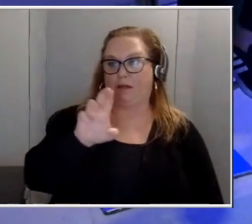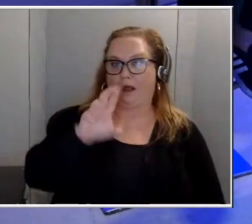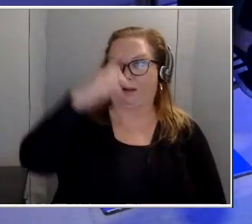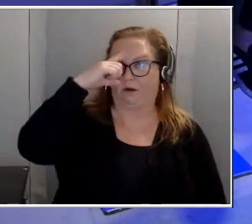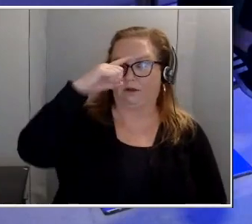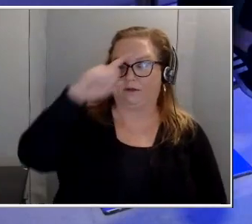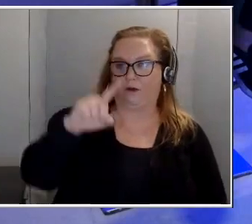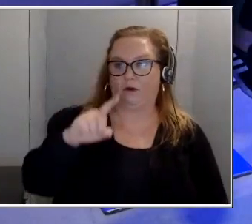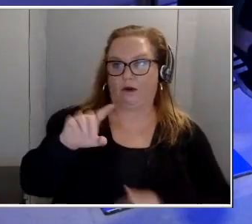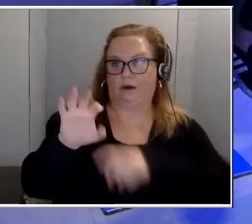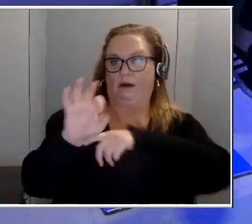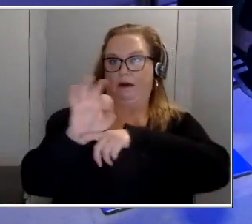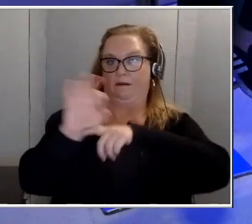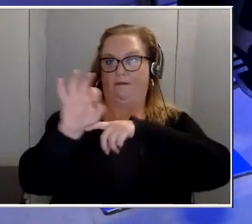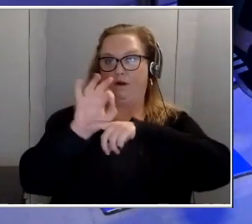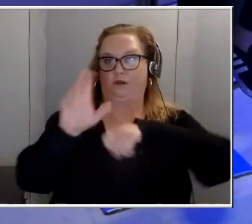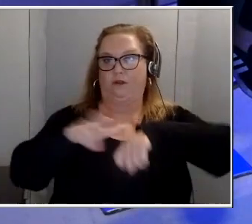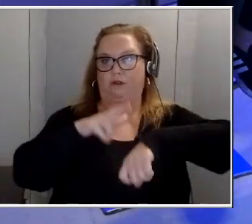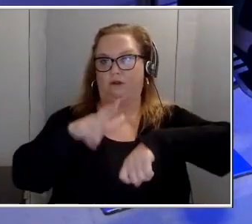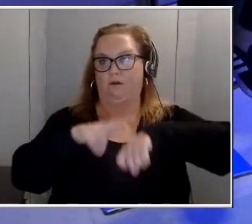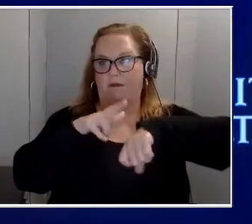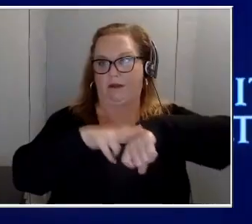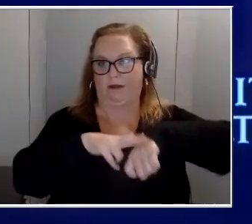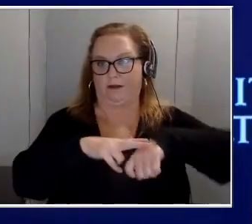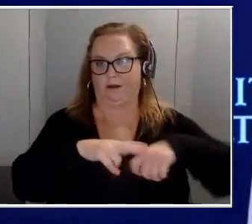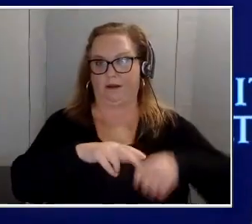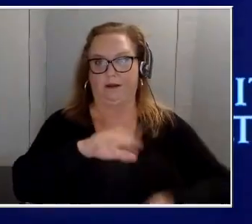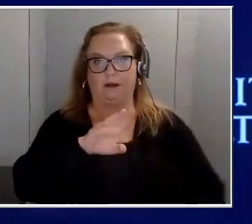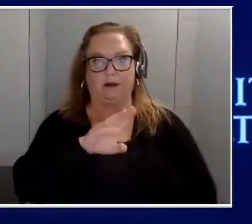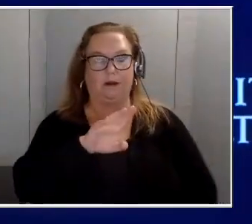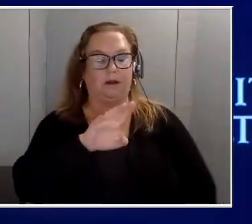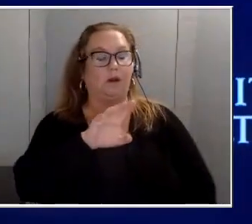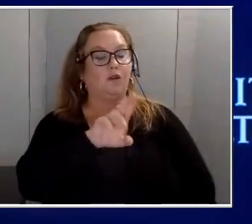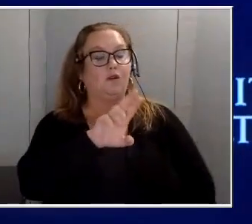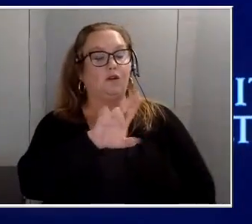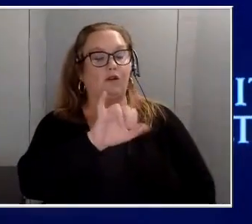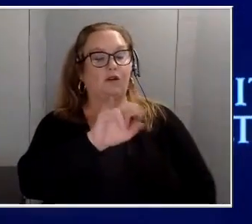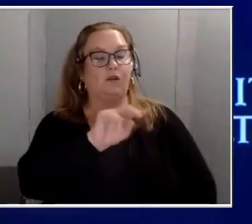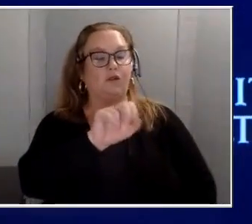supposed to function normally? So the urinary tract is